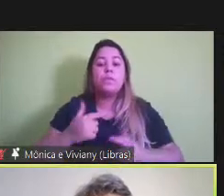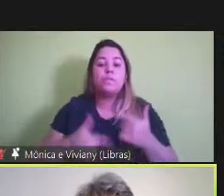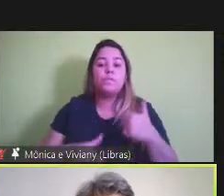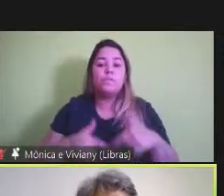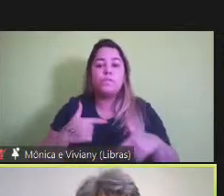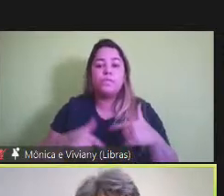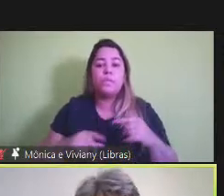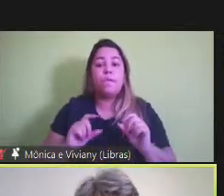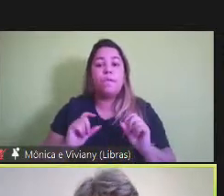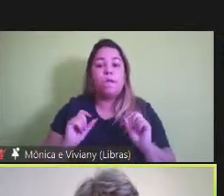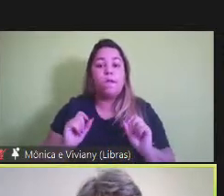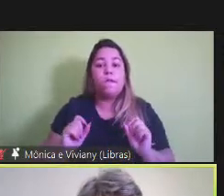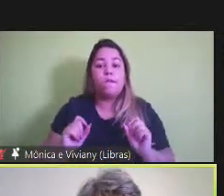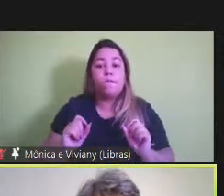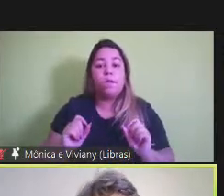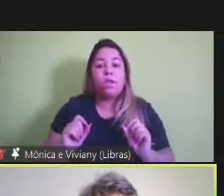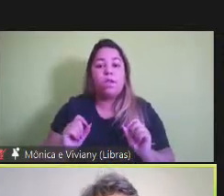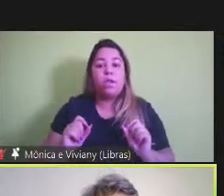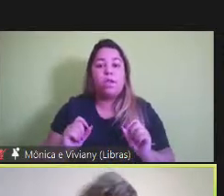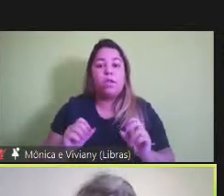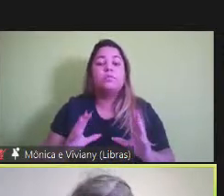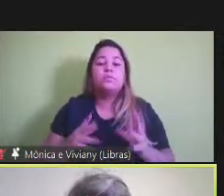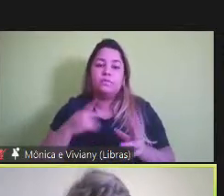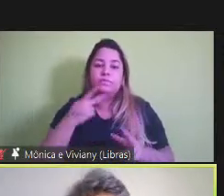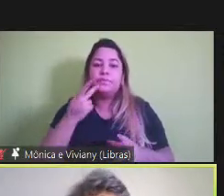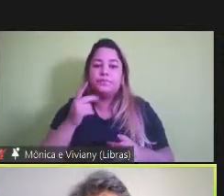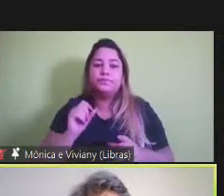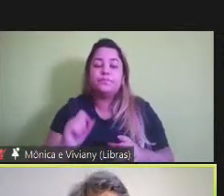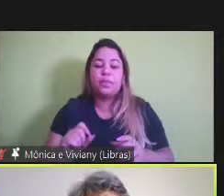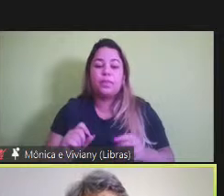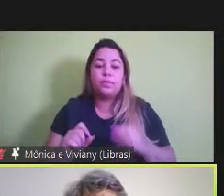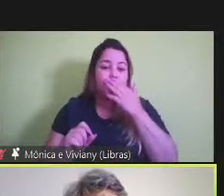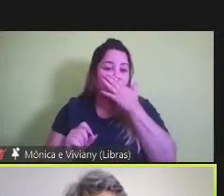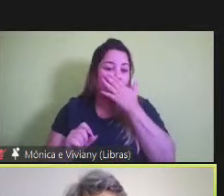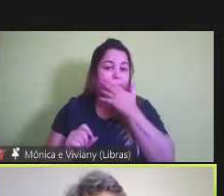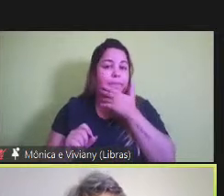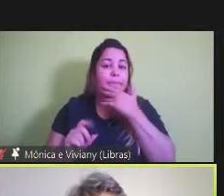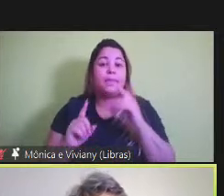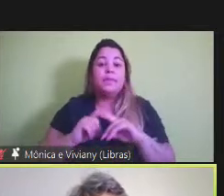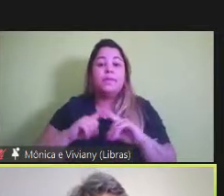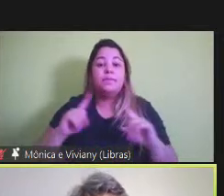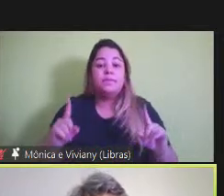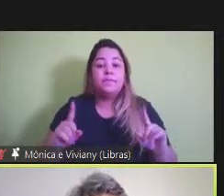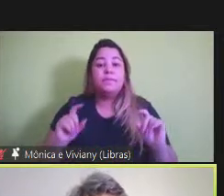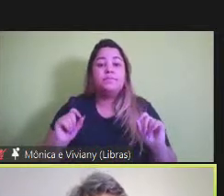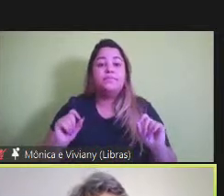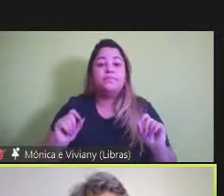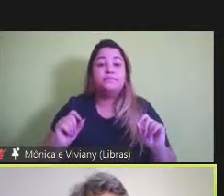is a consensus that we can work with. So I'm already taking it into account.